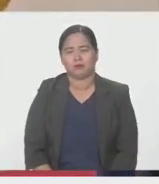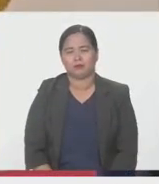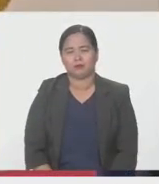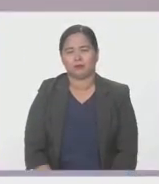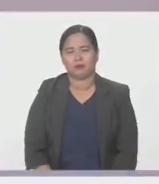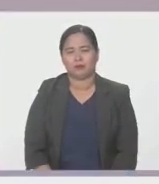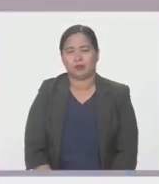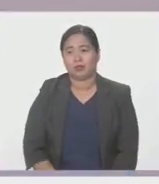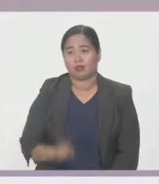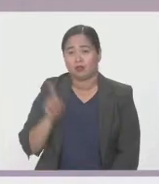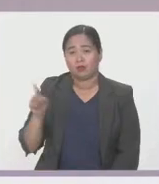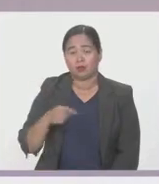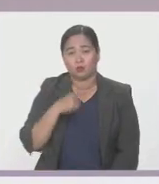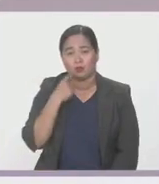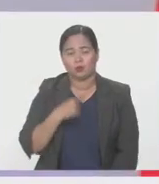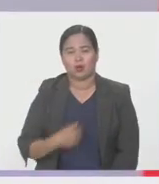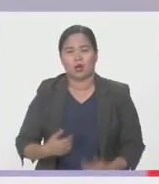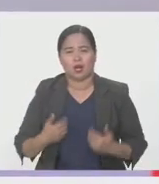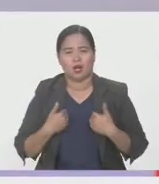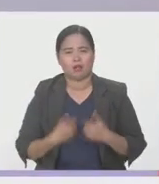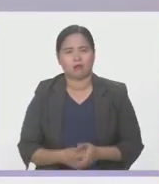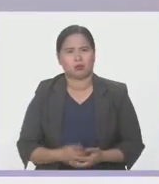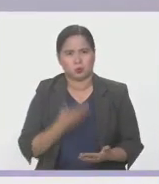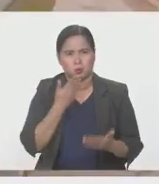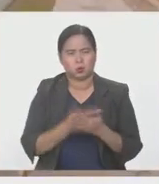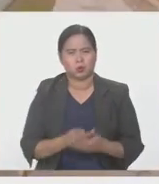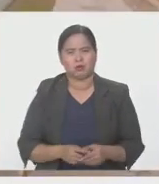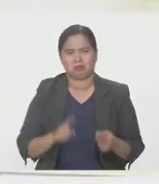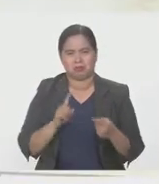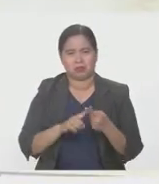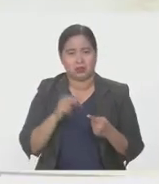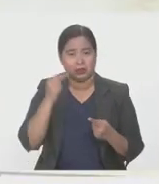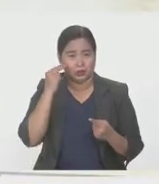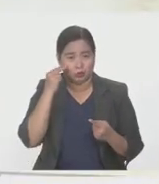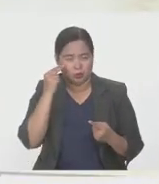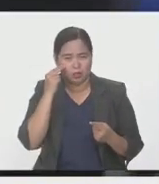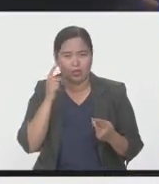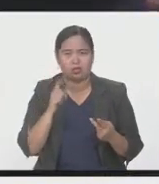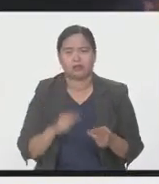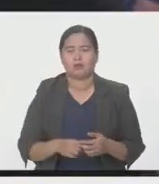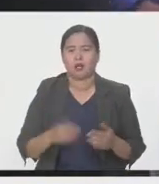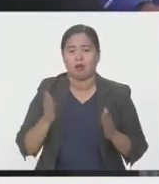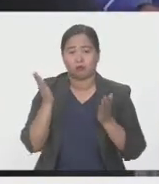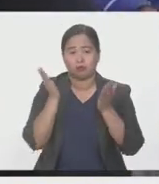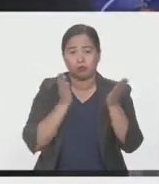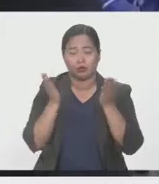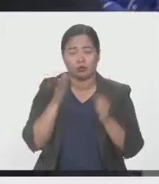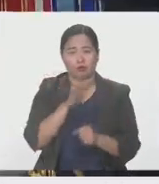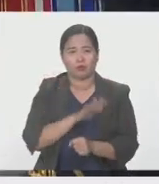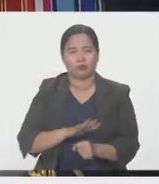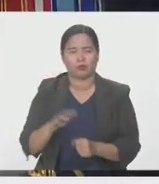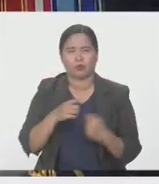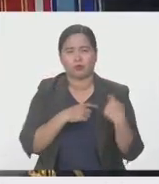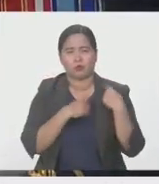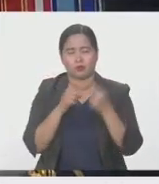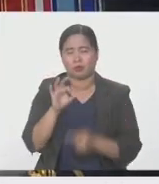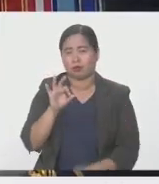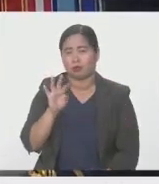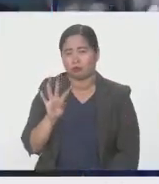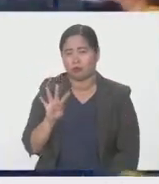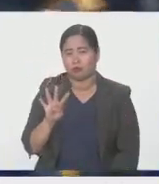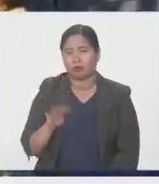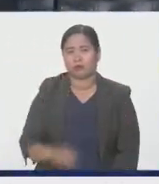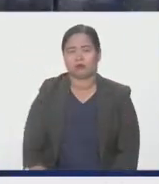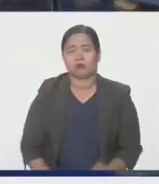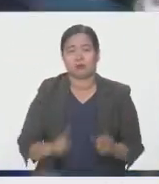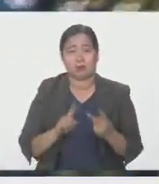Putin is up against a trio of good contenders: Nikolai Kharitonov, who has served in the State Duma since